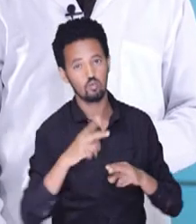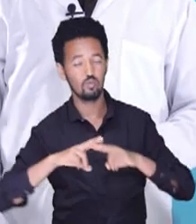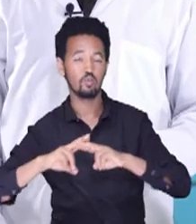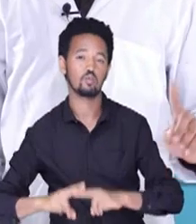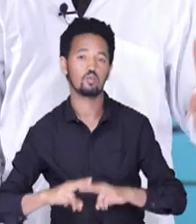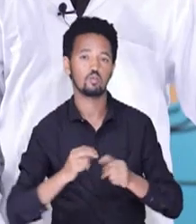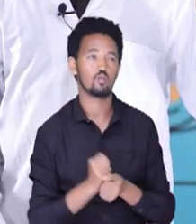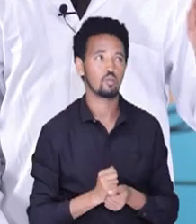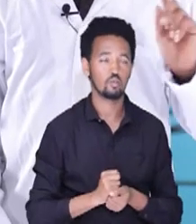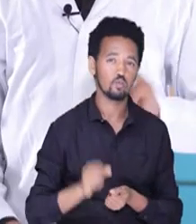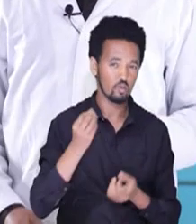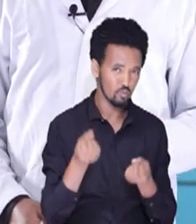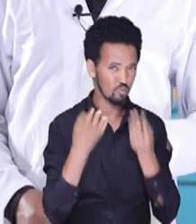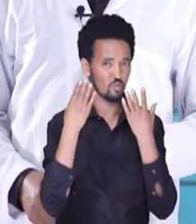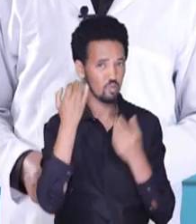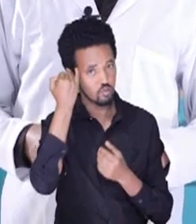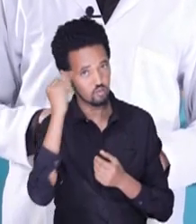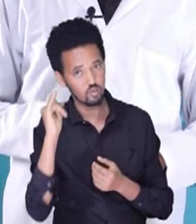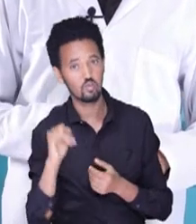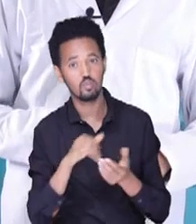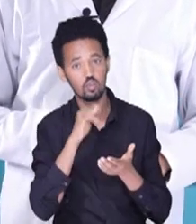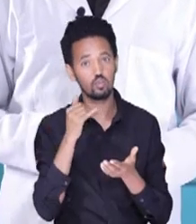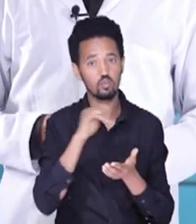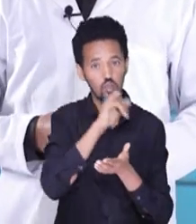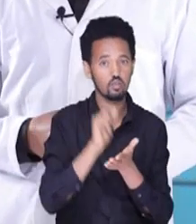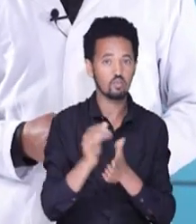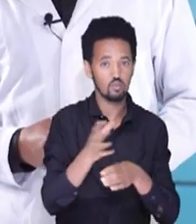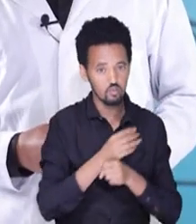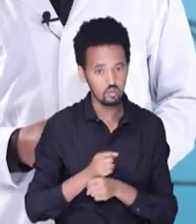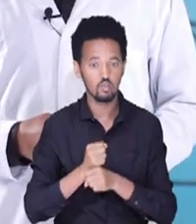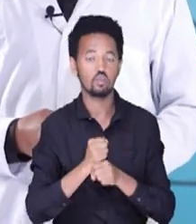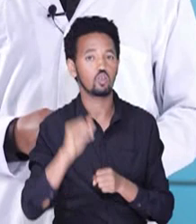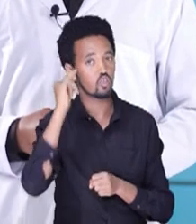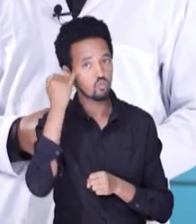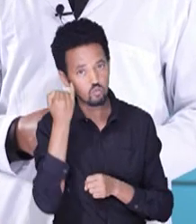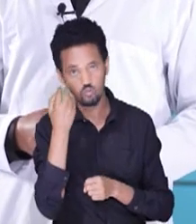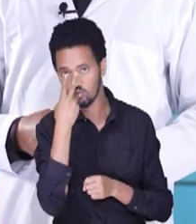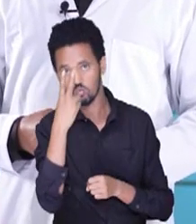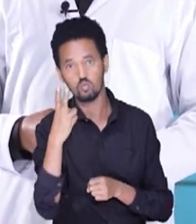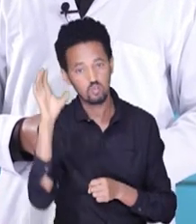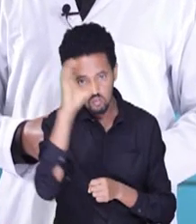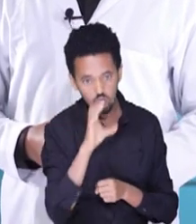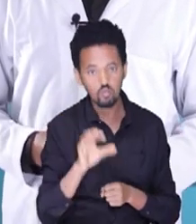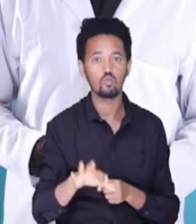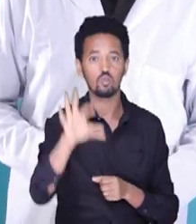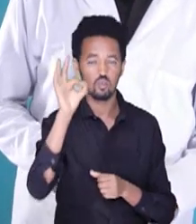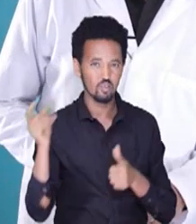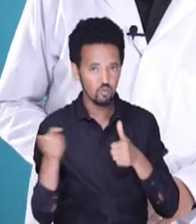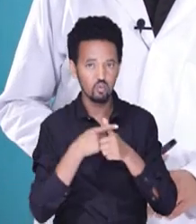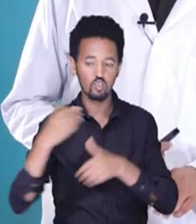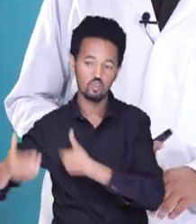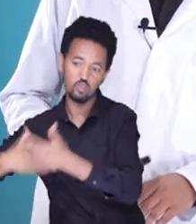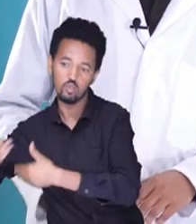Independence. By the way, most of the idea that was developed by John Locke is found in the first